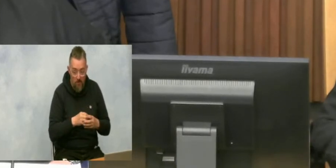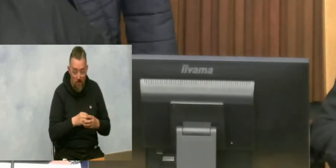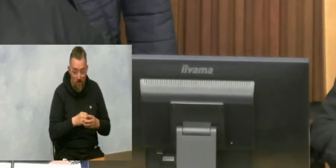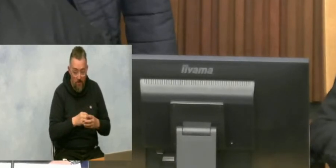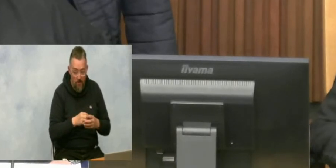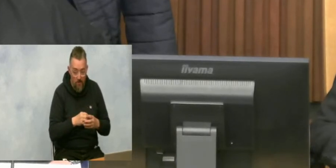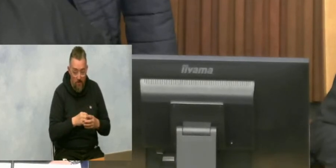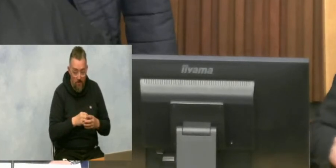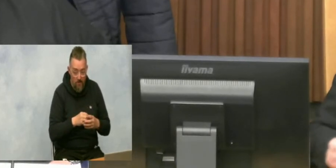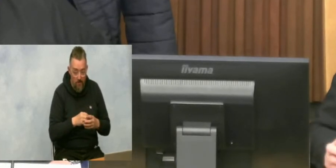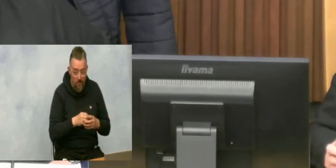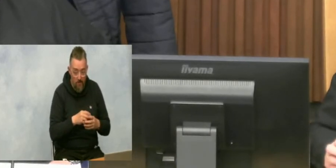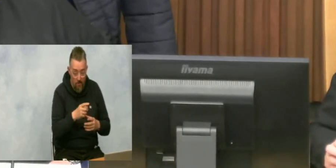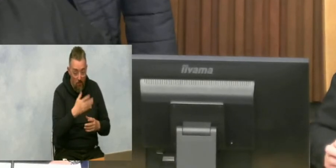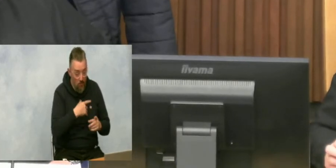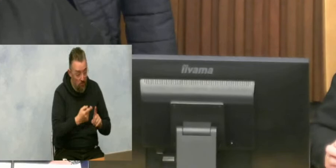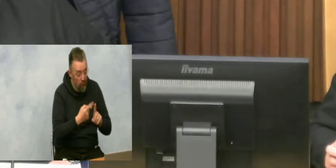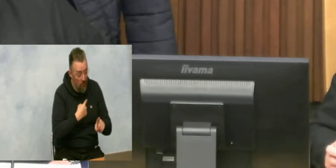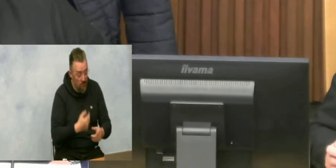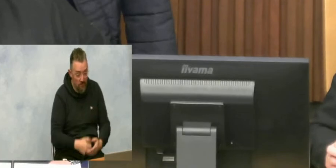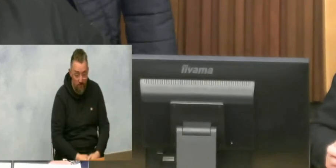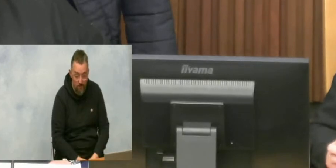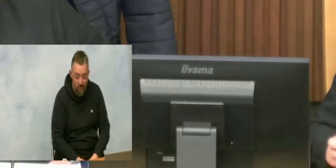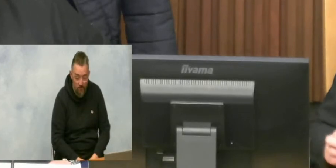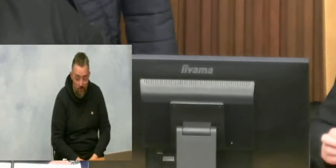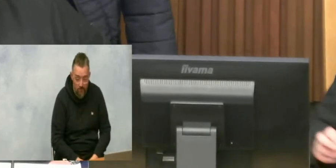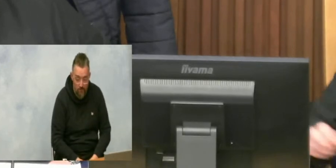Ross. Did you want to come back?